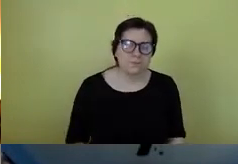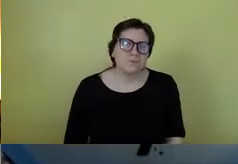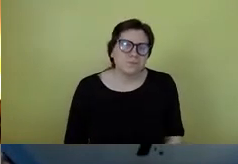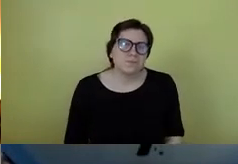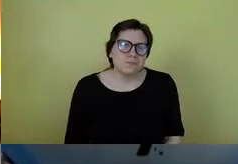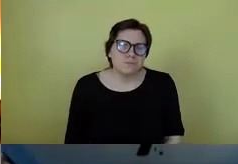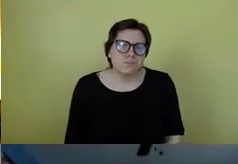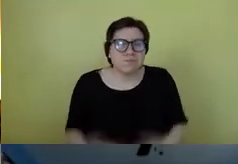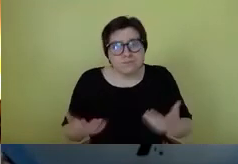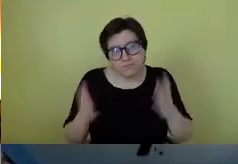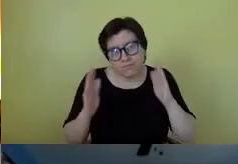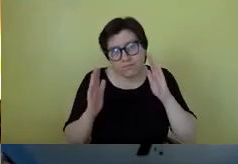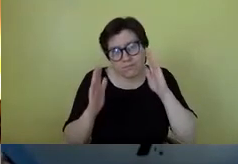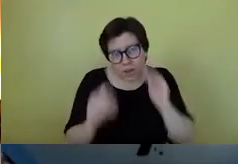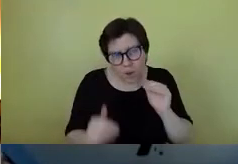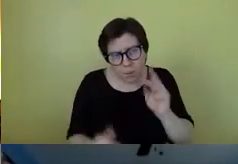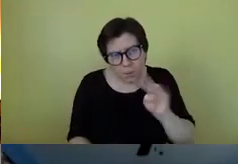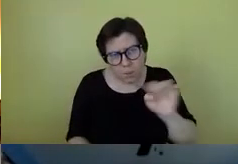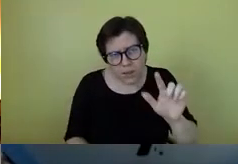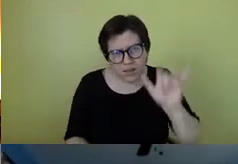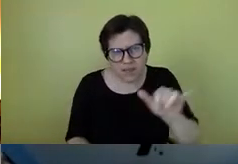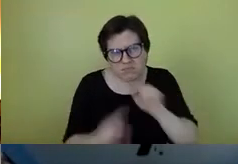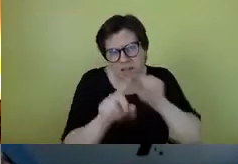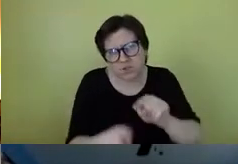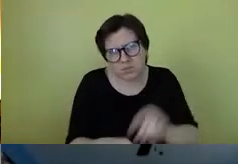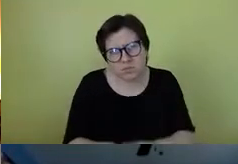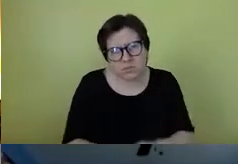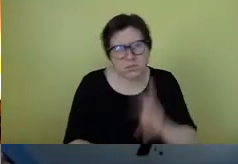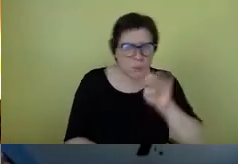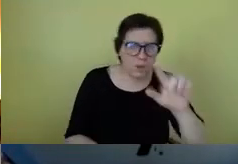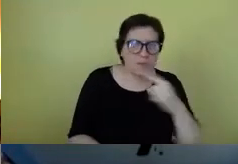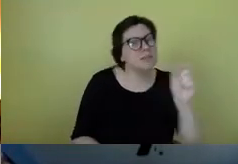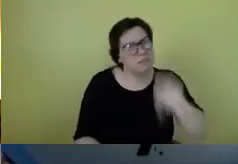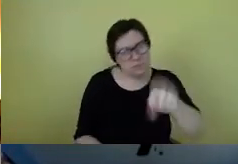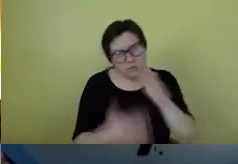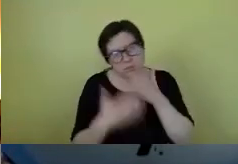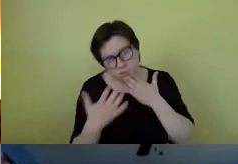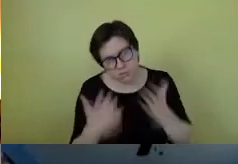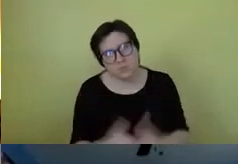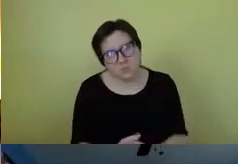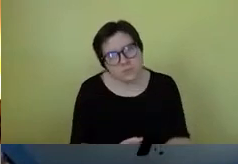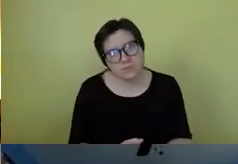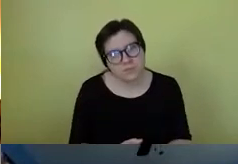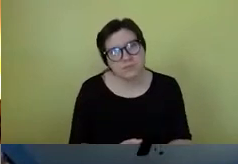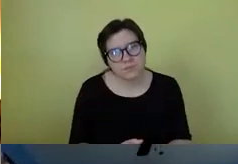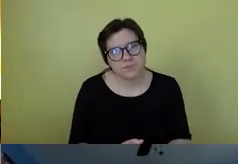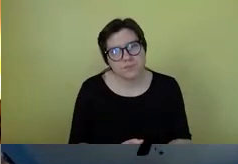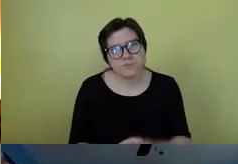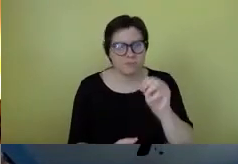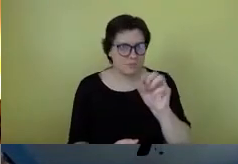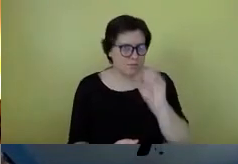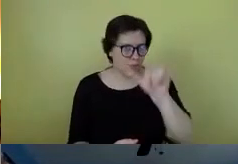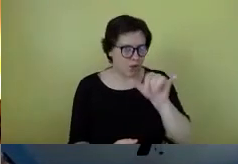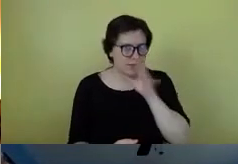I hope, Will, that said something. Yeah, that's awesome. Thank you so much. Thank you. Absolutely. All right, now we